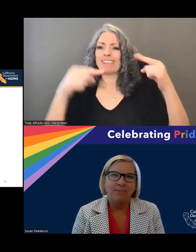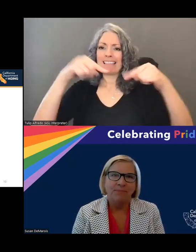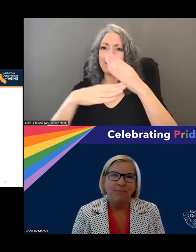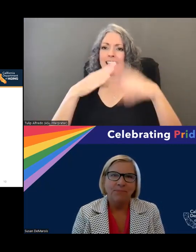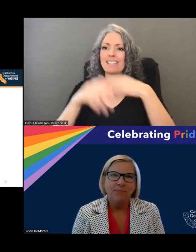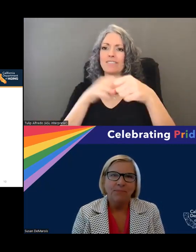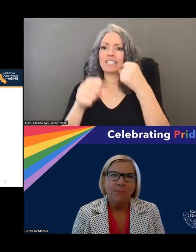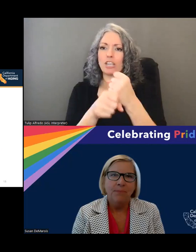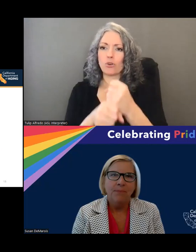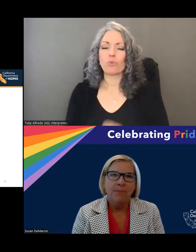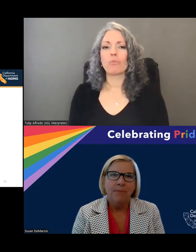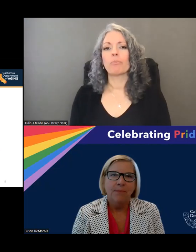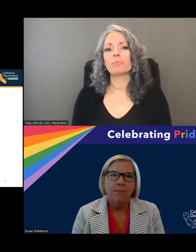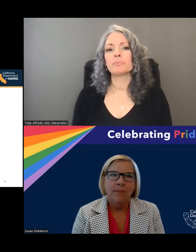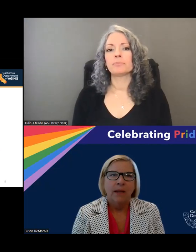slide.